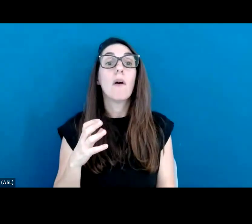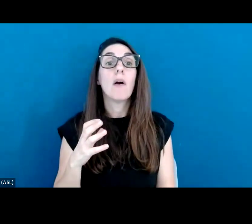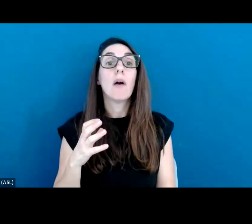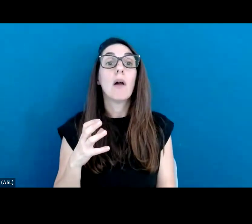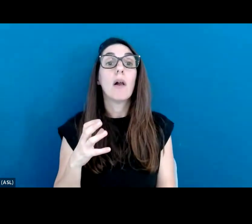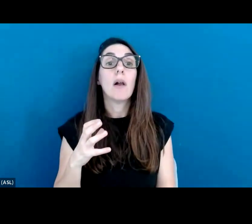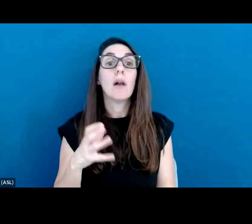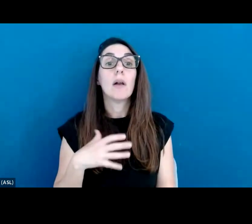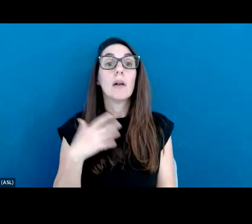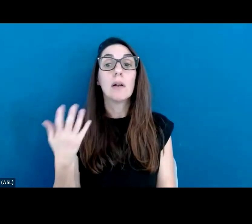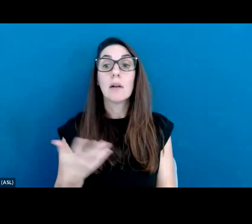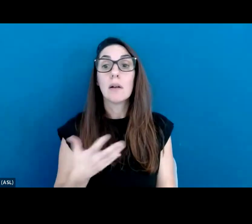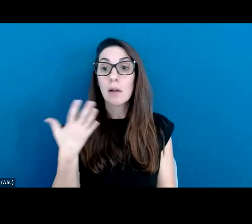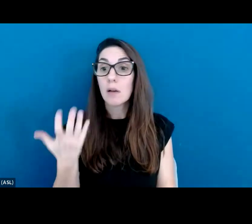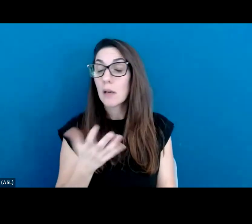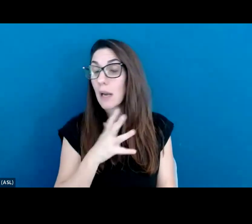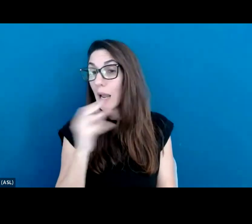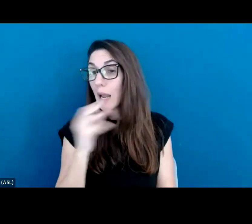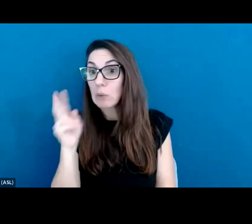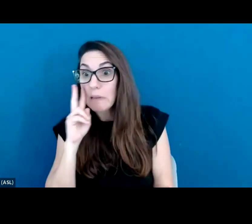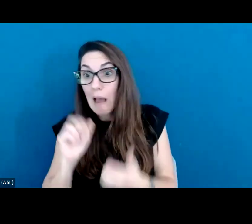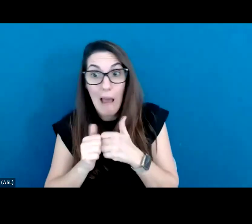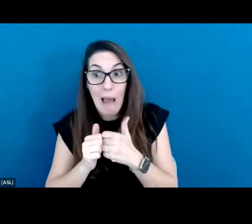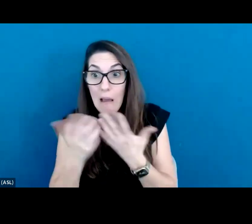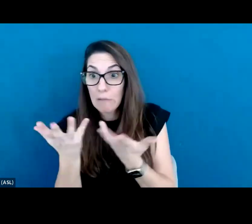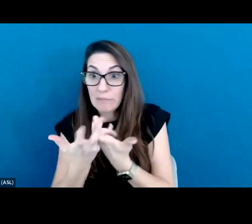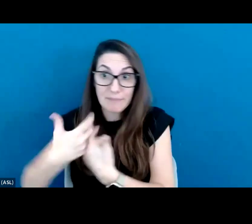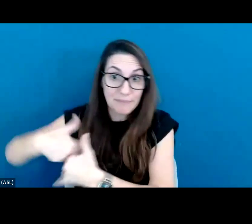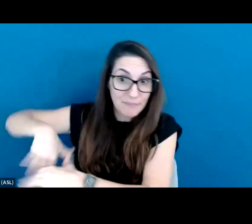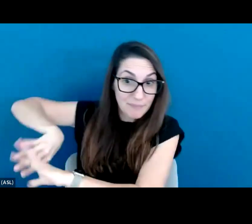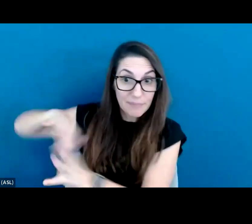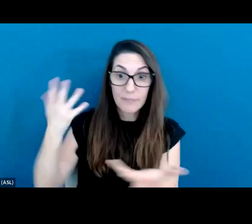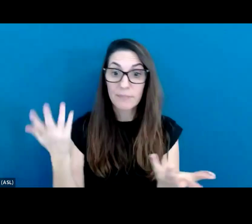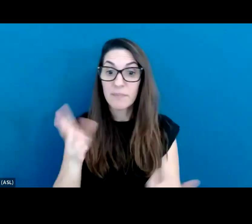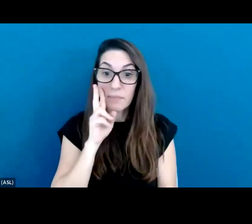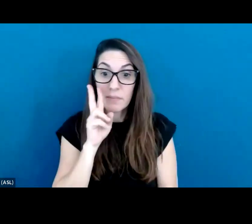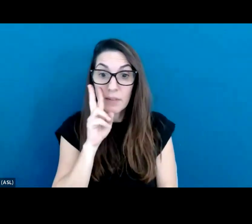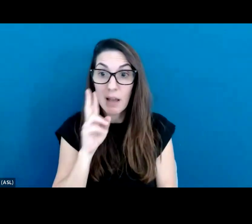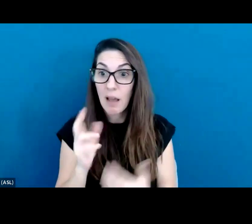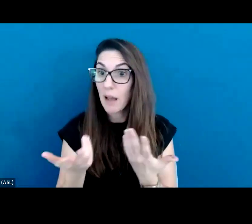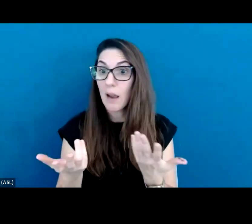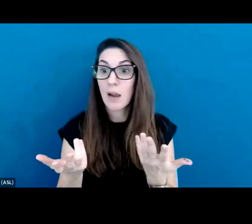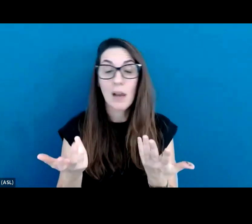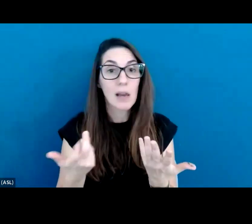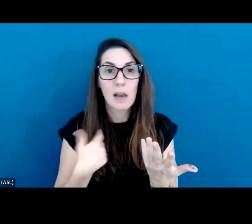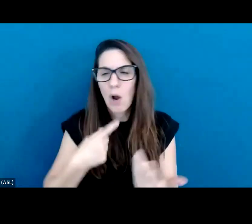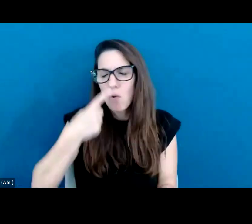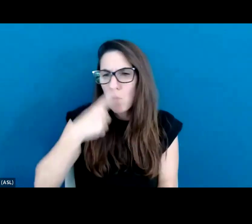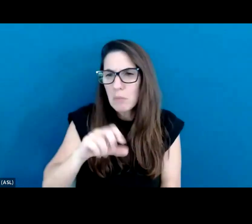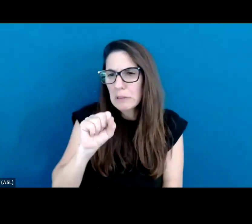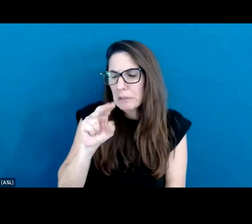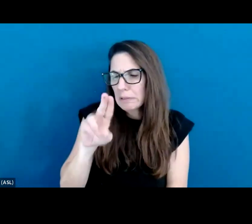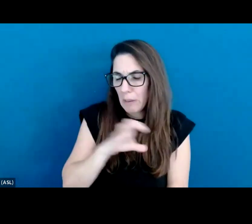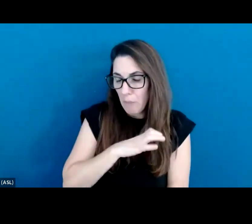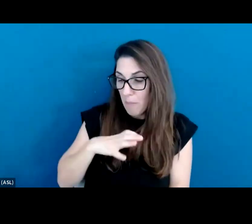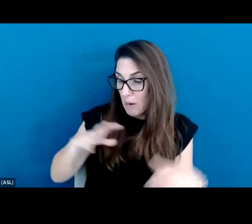I don't necessarily, we'll see how it breaks down. Basically, like if it's, I don't mind having some committees which have a lot of people and some